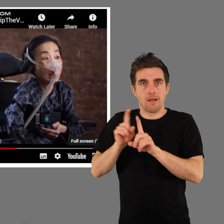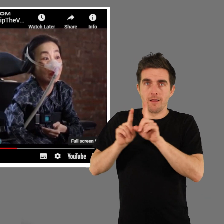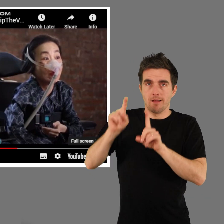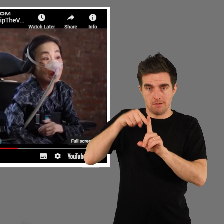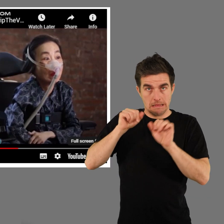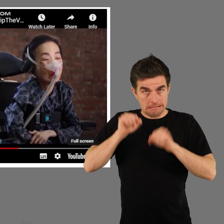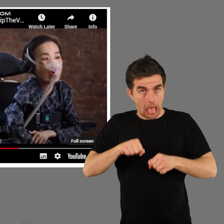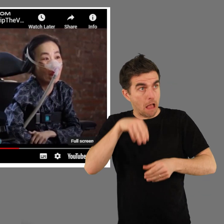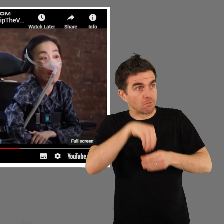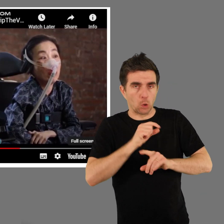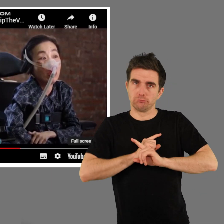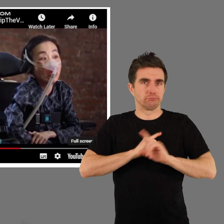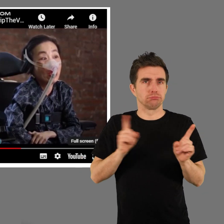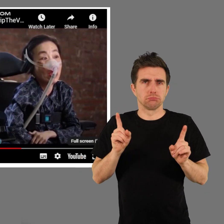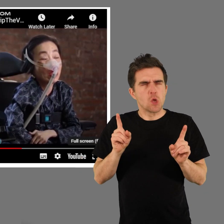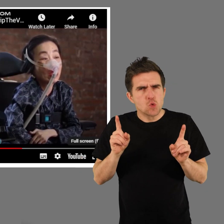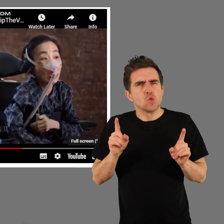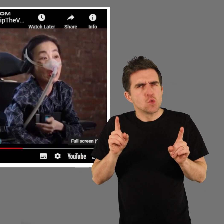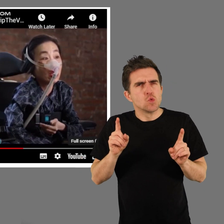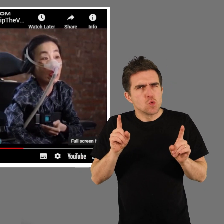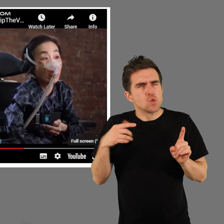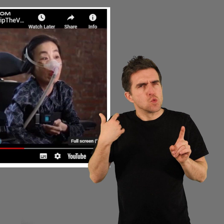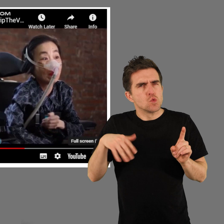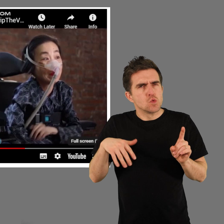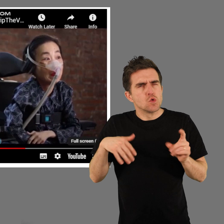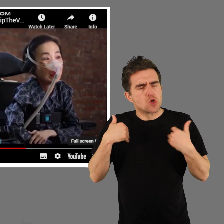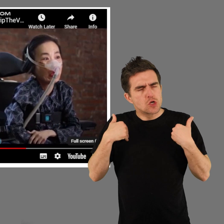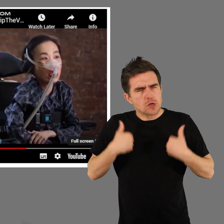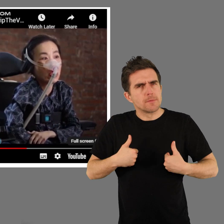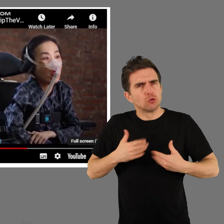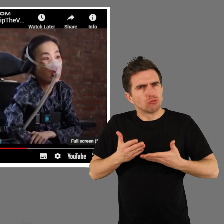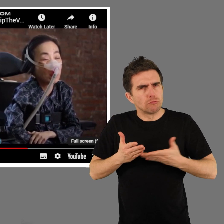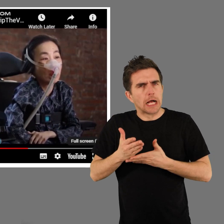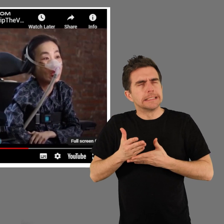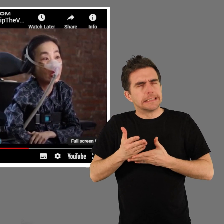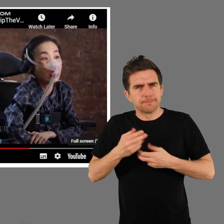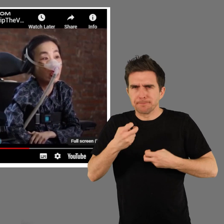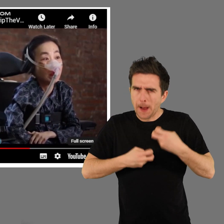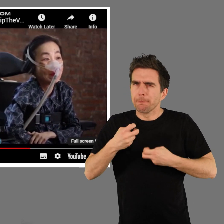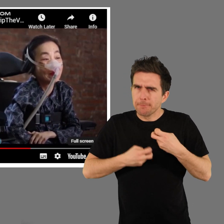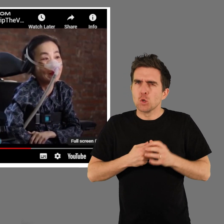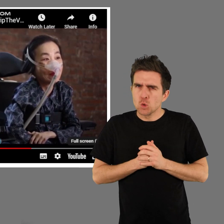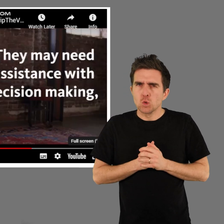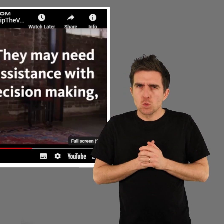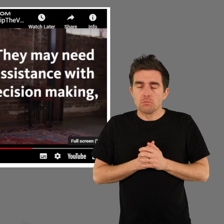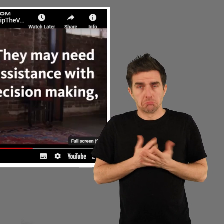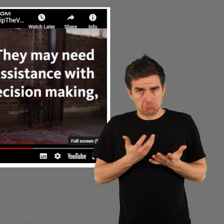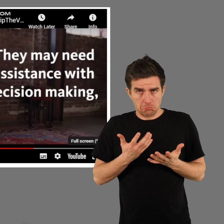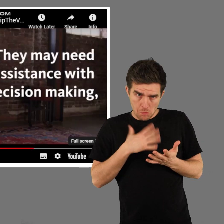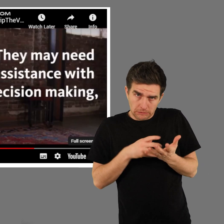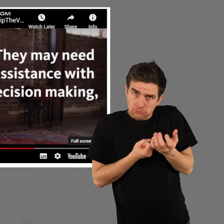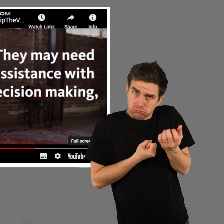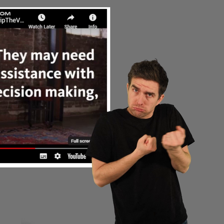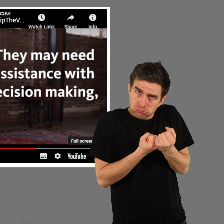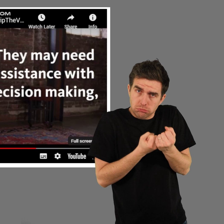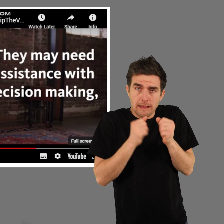guardianship from voting, and I think that's another huge human rights issue. They may need